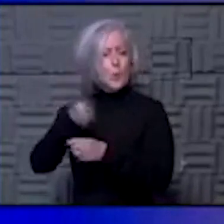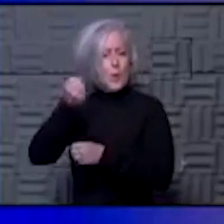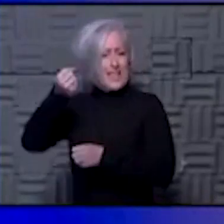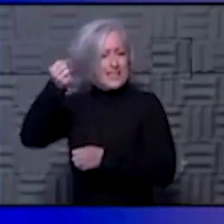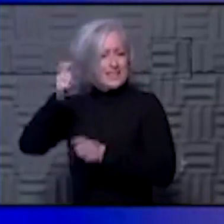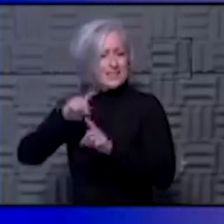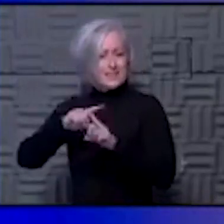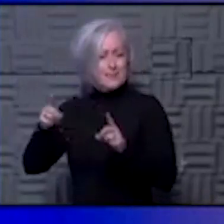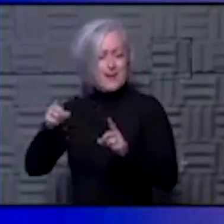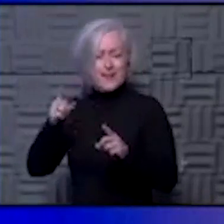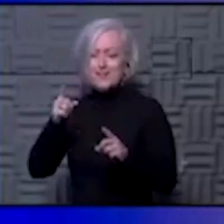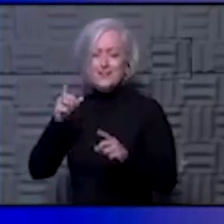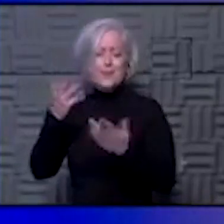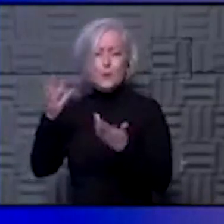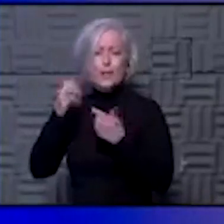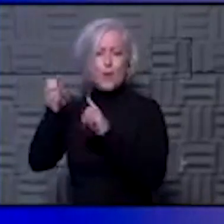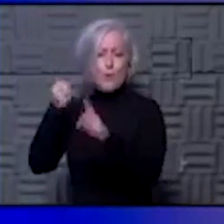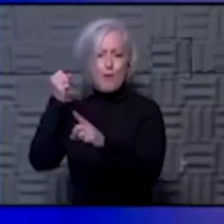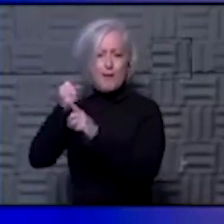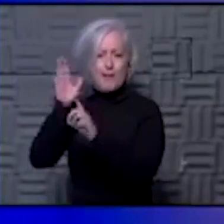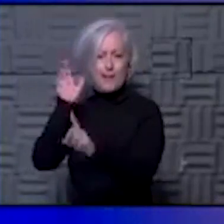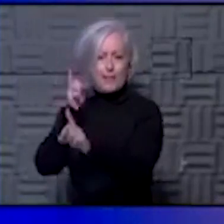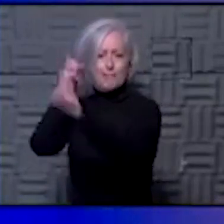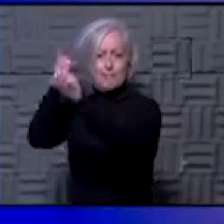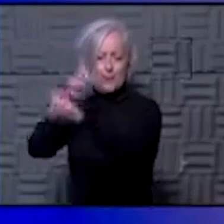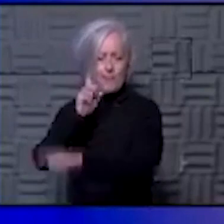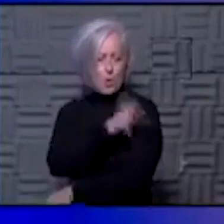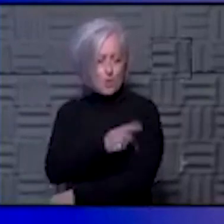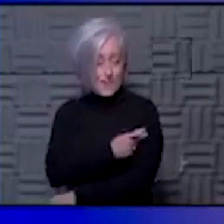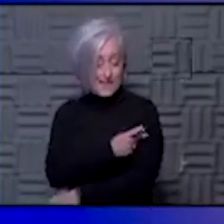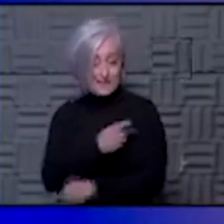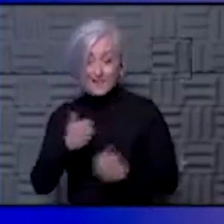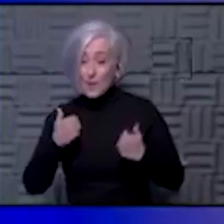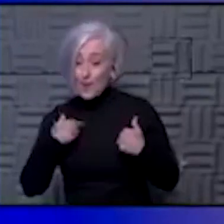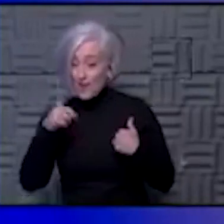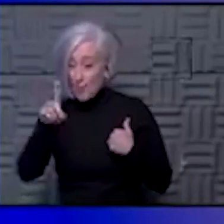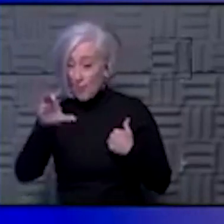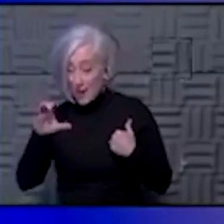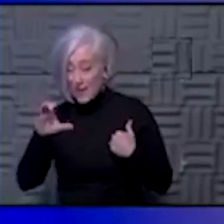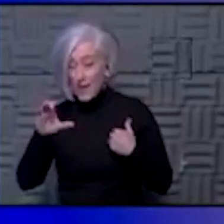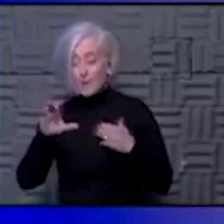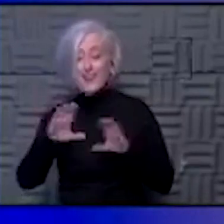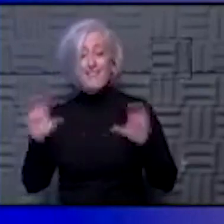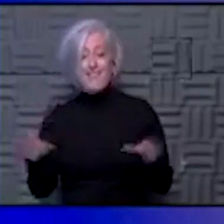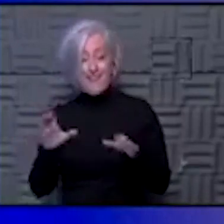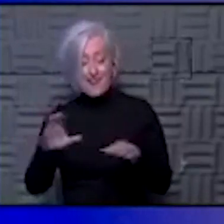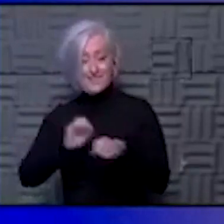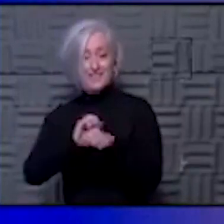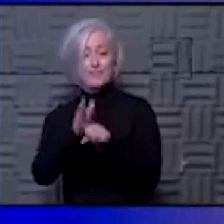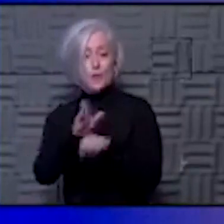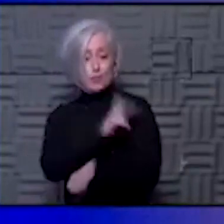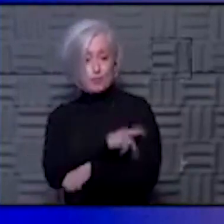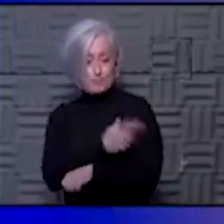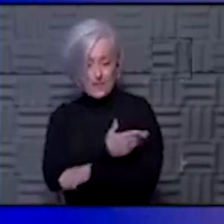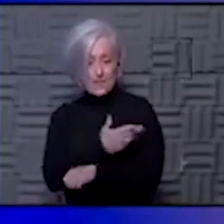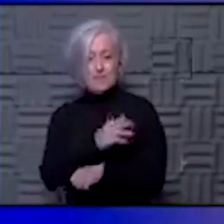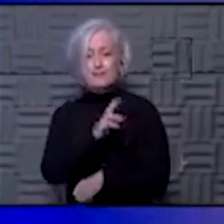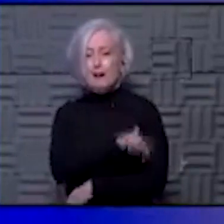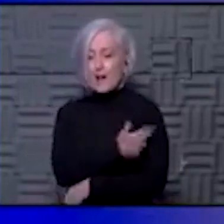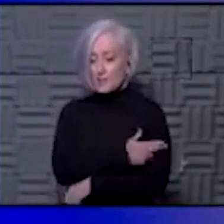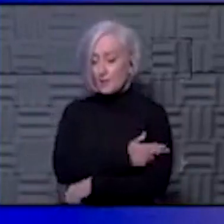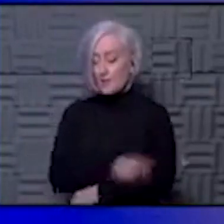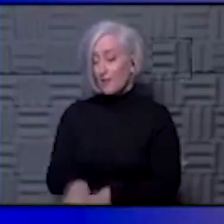patients, but unfortunately, we have 100 active COVID patients in the hospital. Over 40% of those are in the ICU.